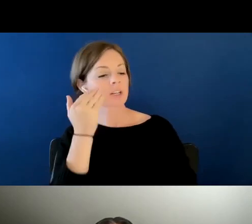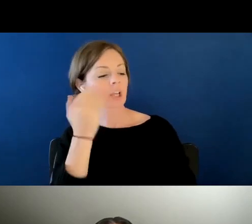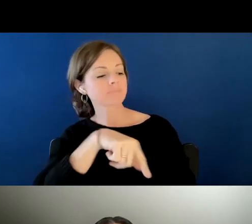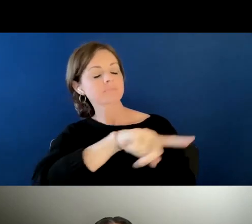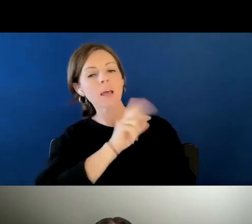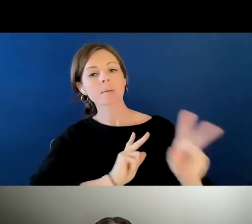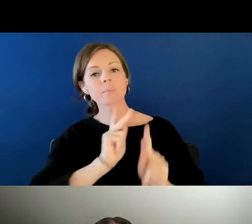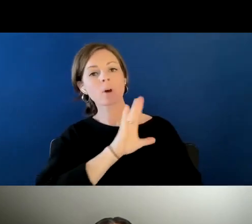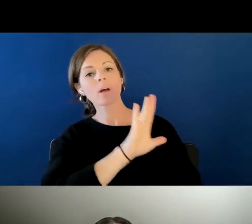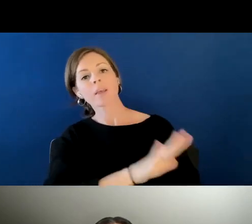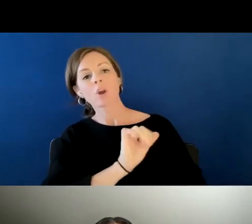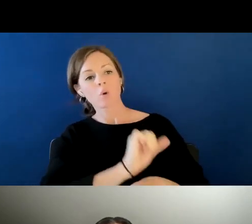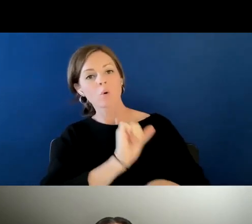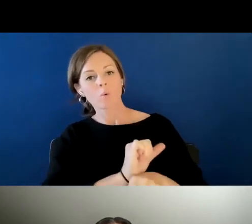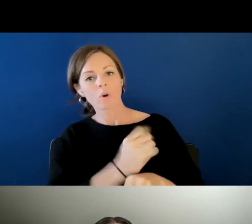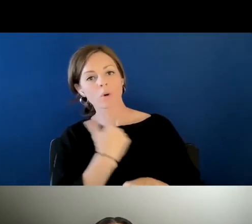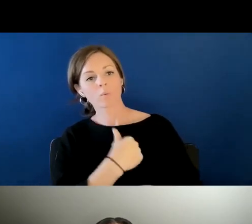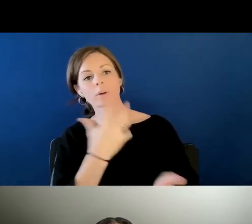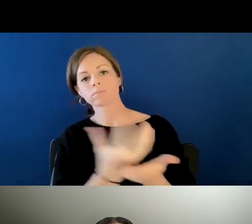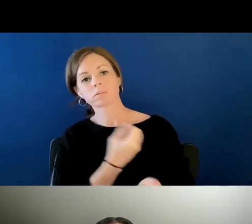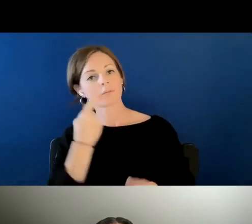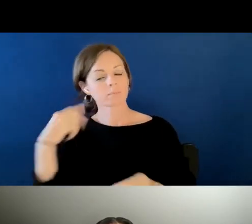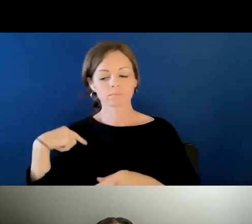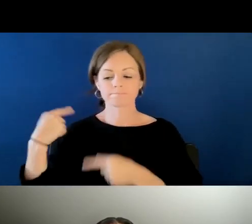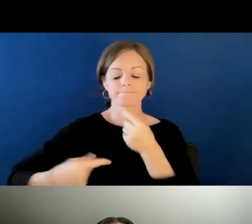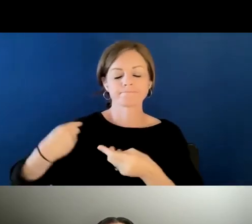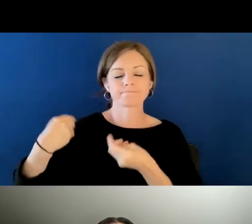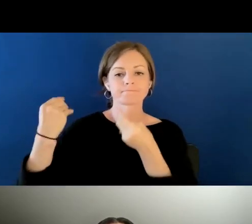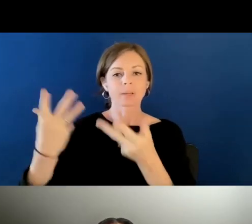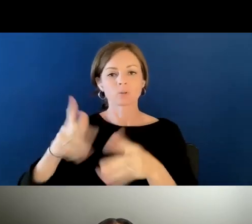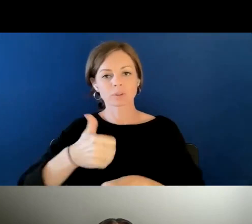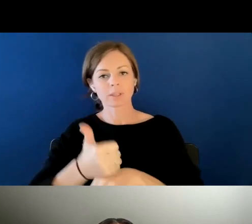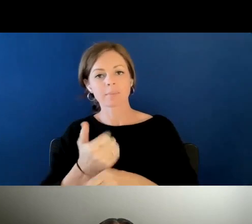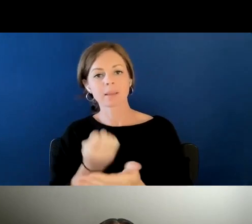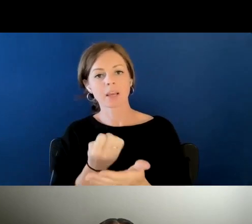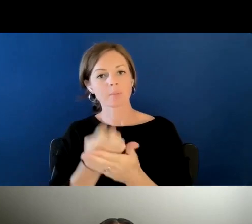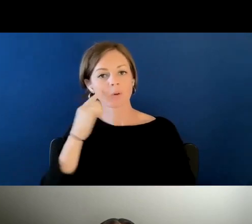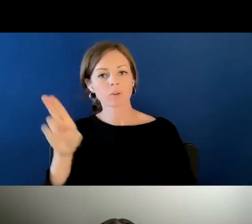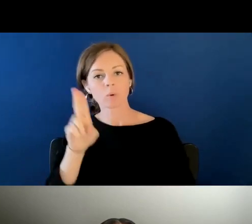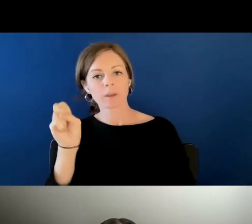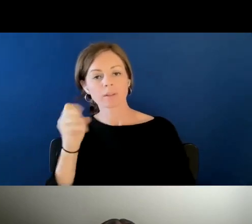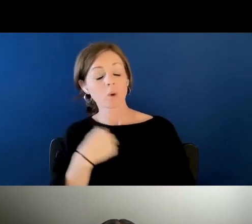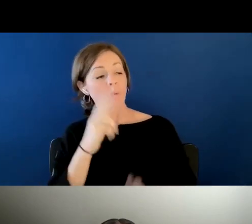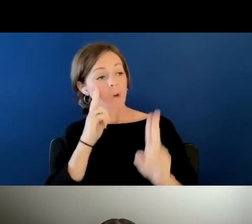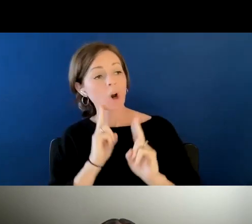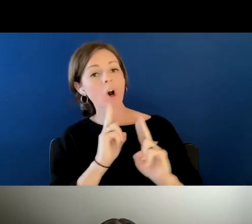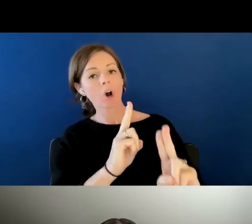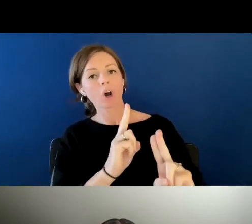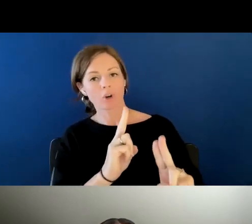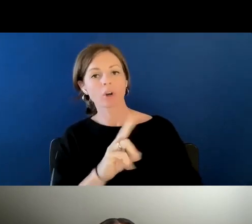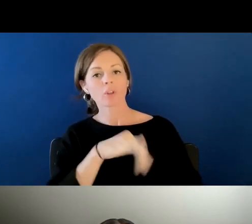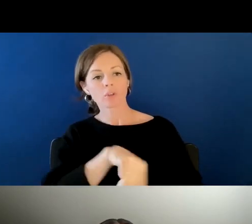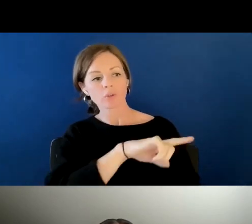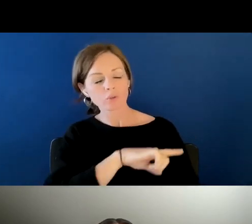was exploited for generations to help establish the economy of the United States. We honor Indigenous, enslaved, and immigrant